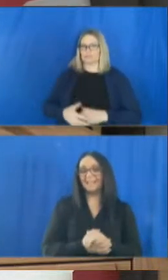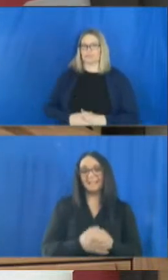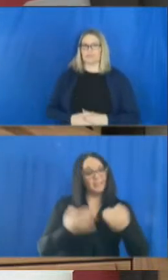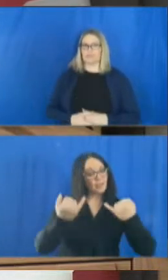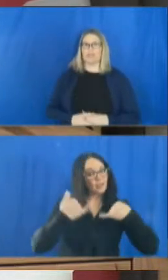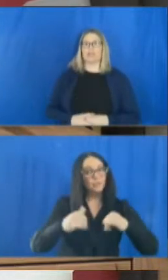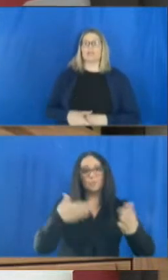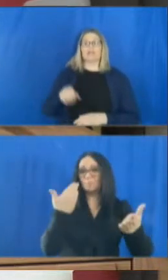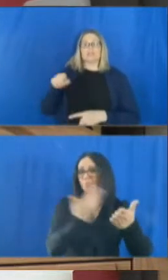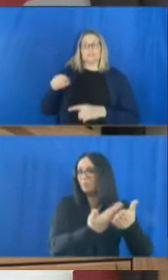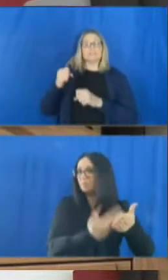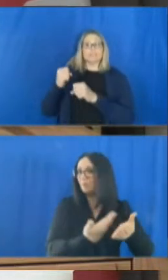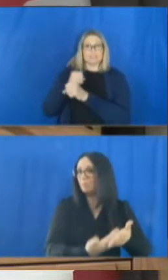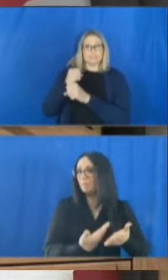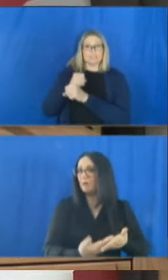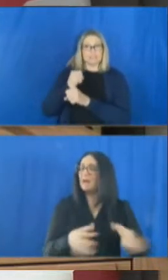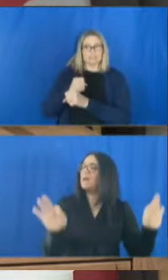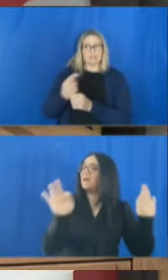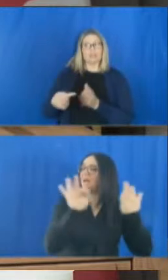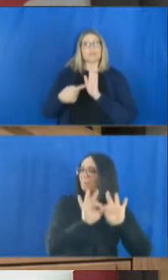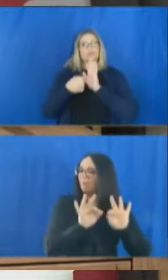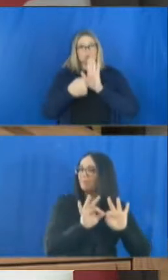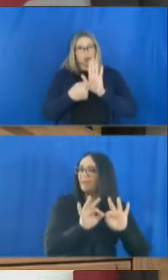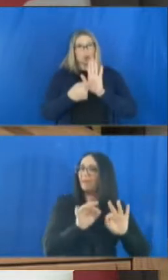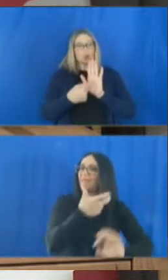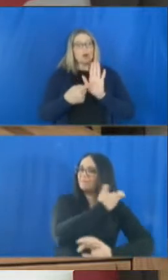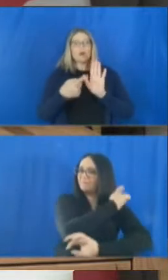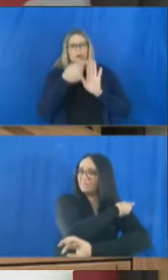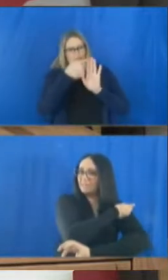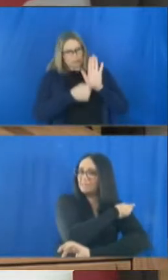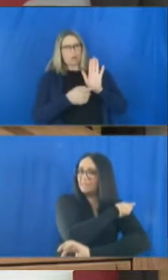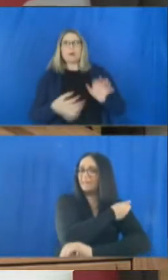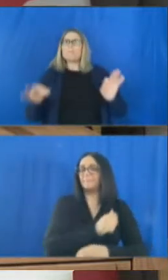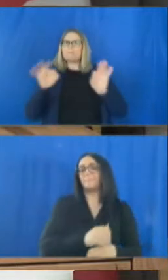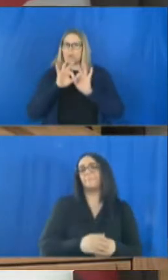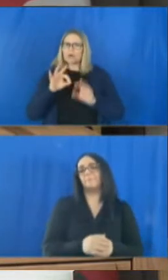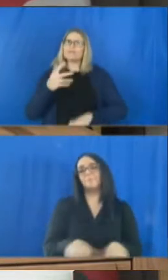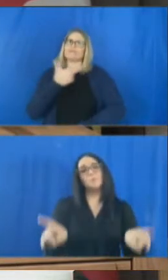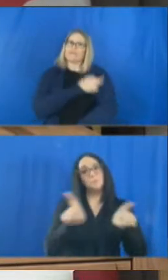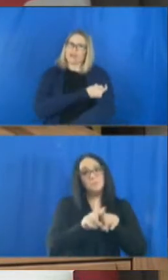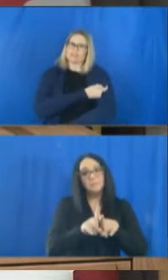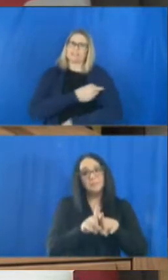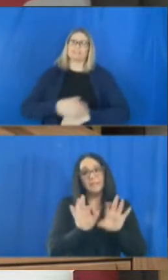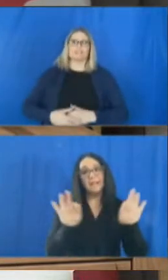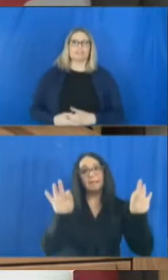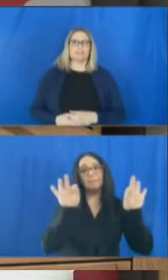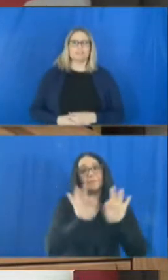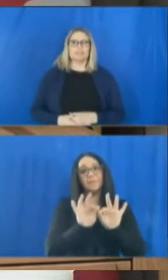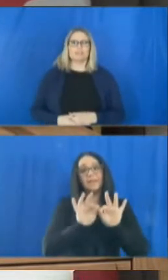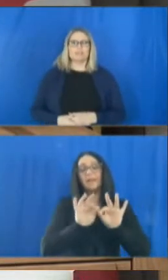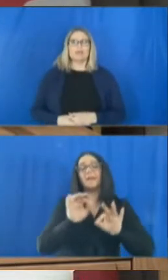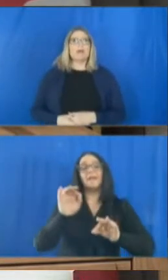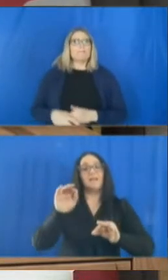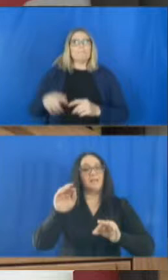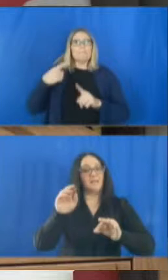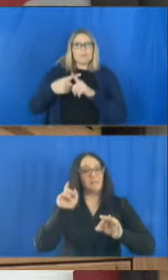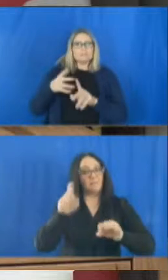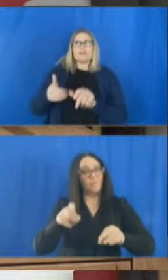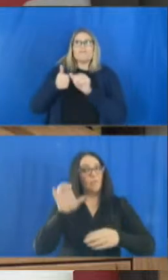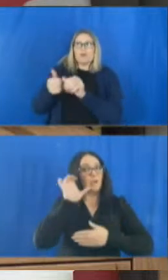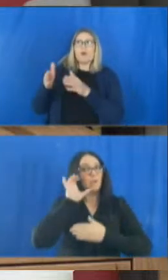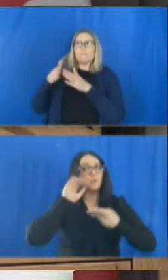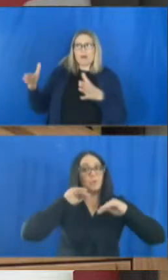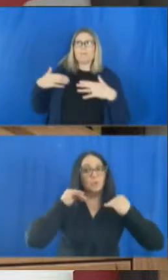personnes les plus à risque et celles de leur entourage. There are thousands of appointments available across New Brunswick